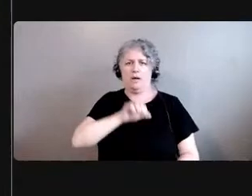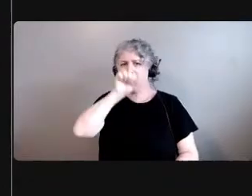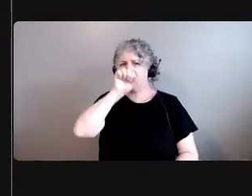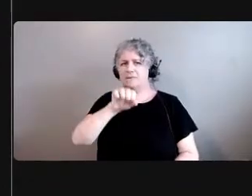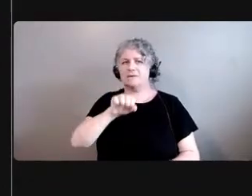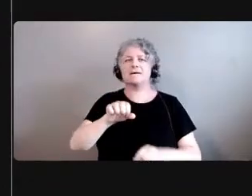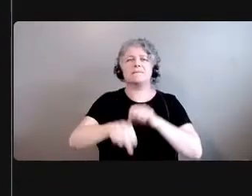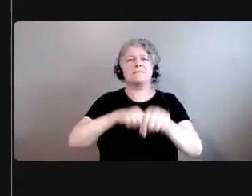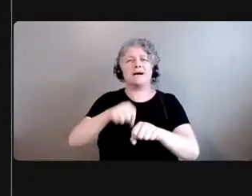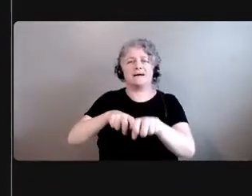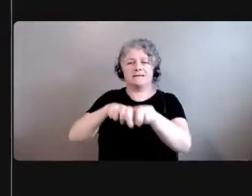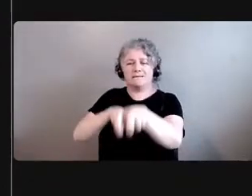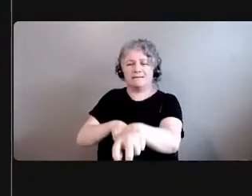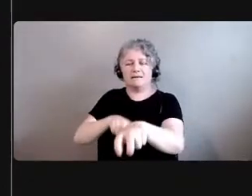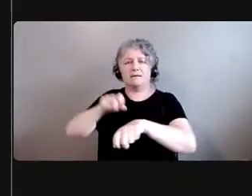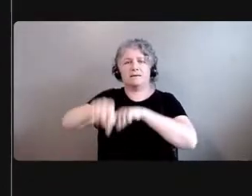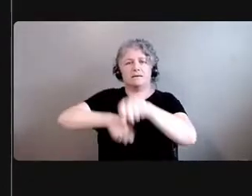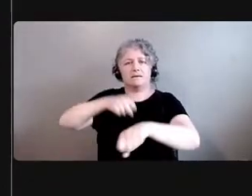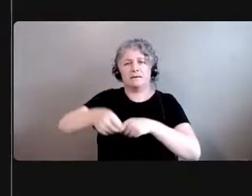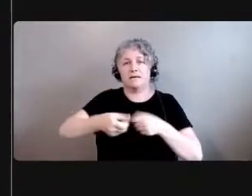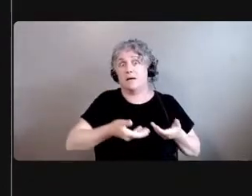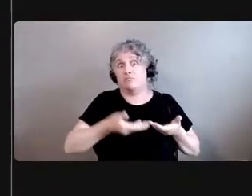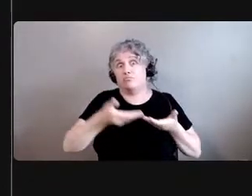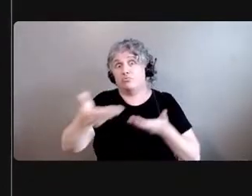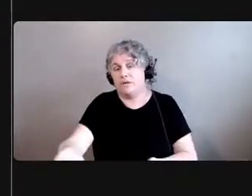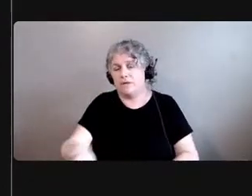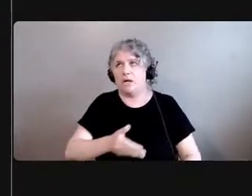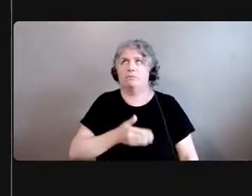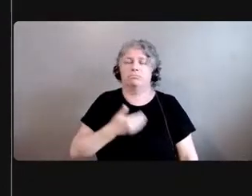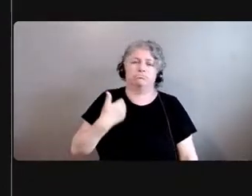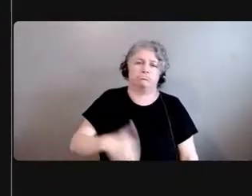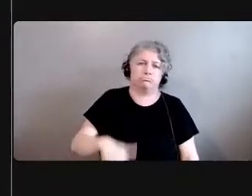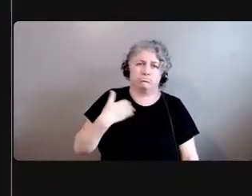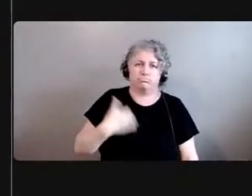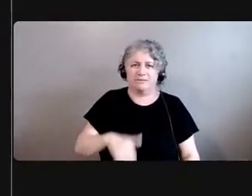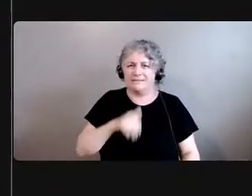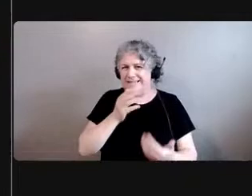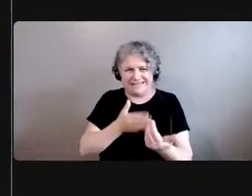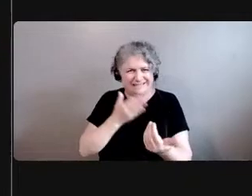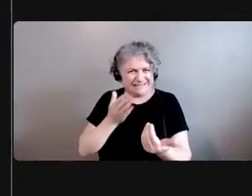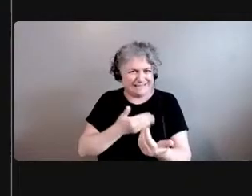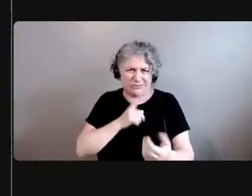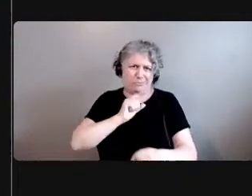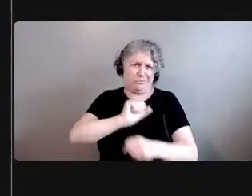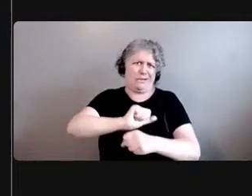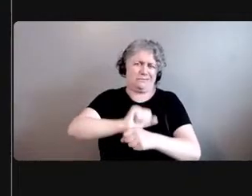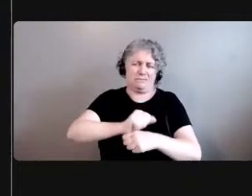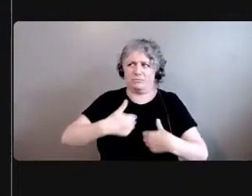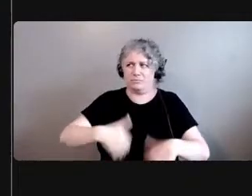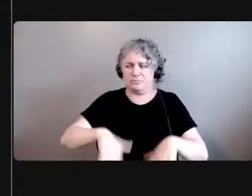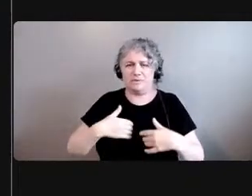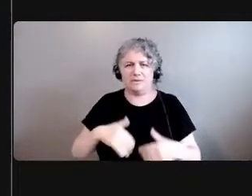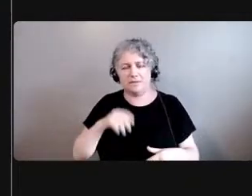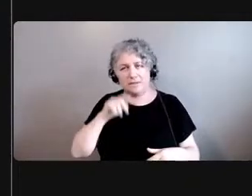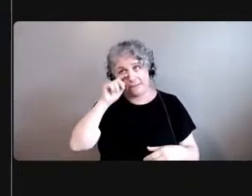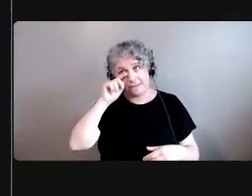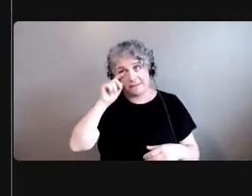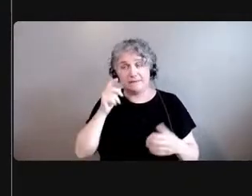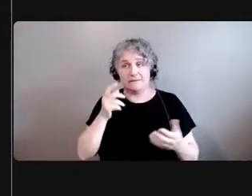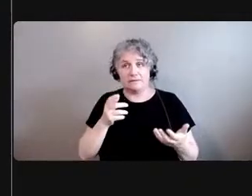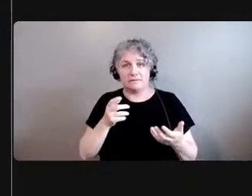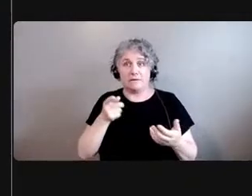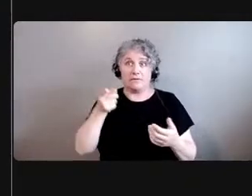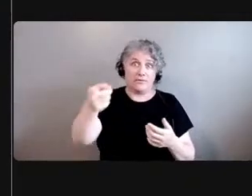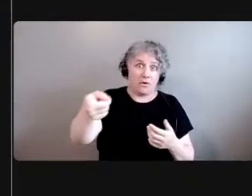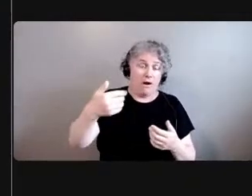biking, but bringing a tandem bike with me if I'm traveling is not very practical. So is there going to be a place where I